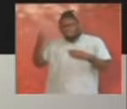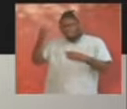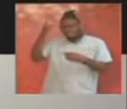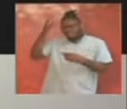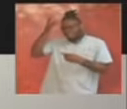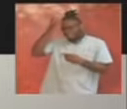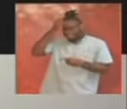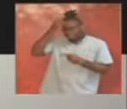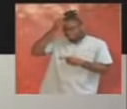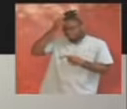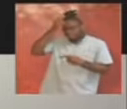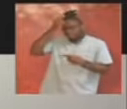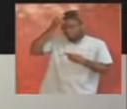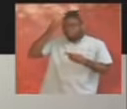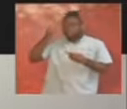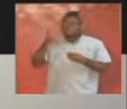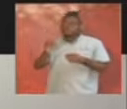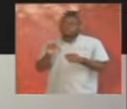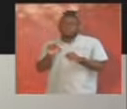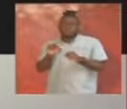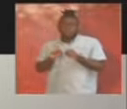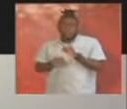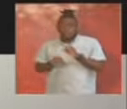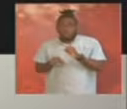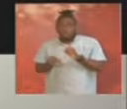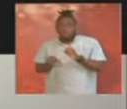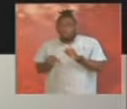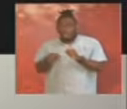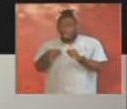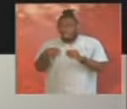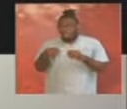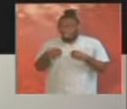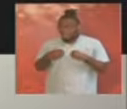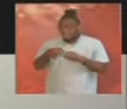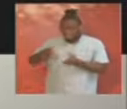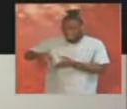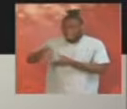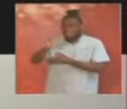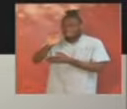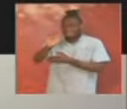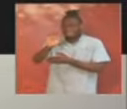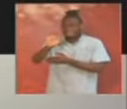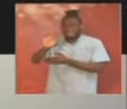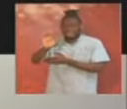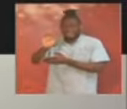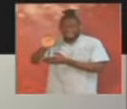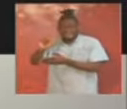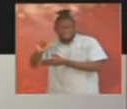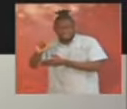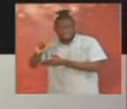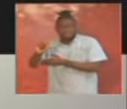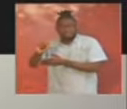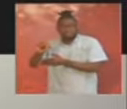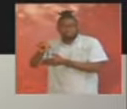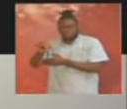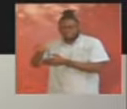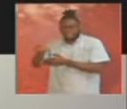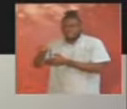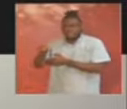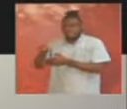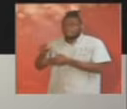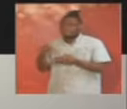side effects and adverse effects, a side effect is an effect that is secondary to the original intent.